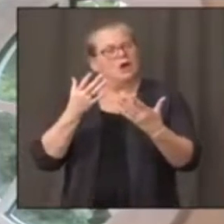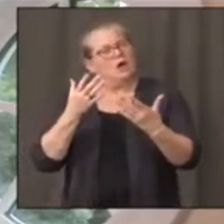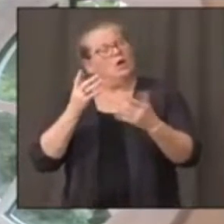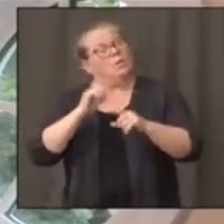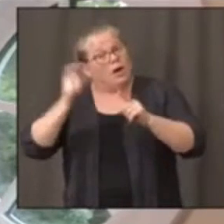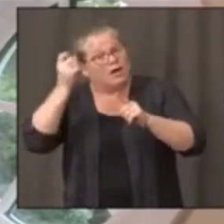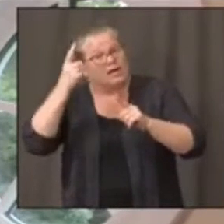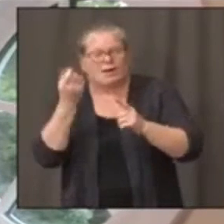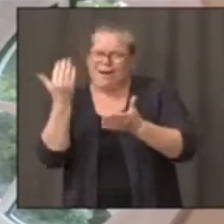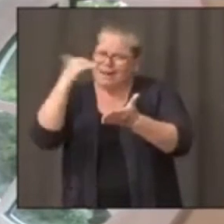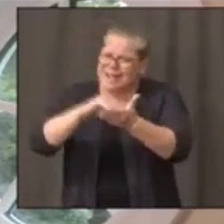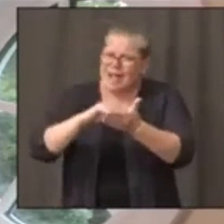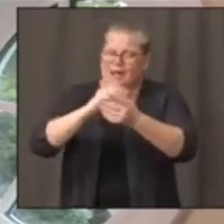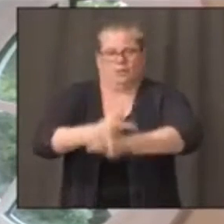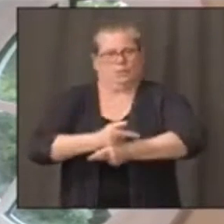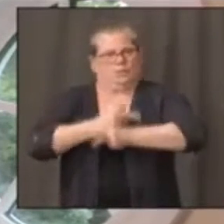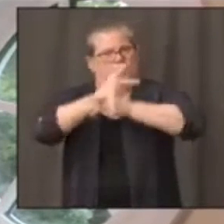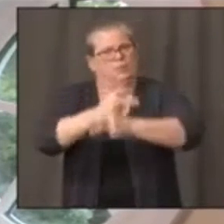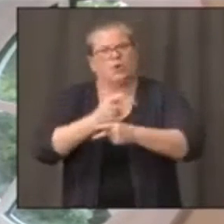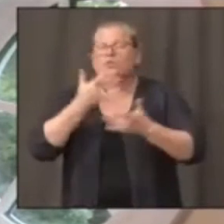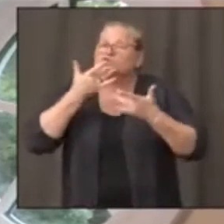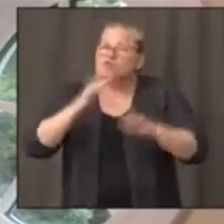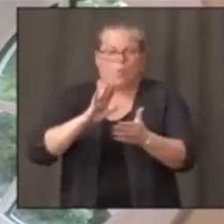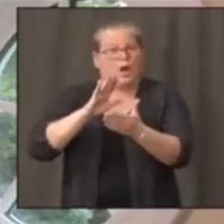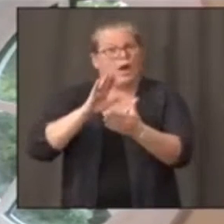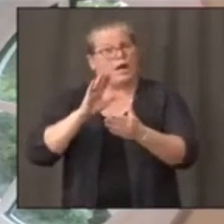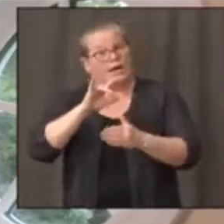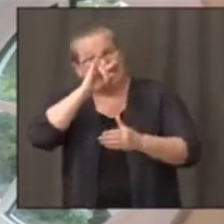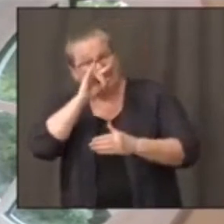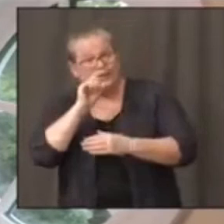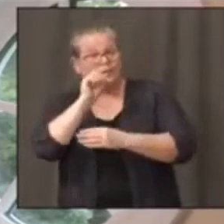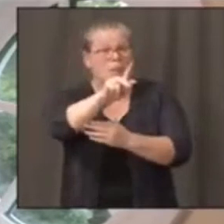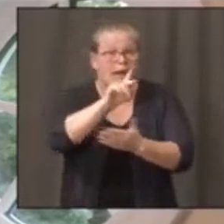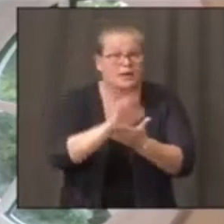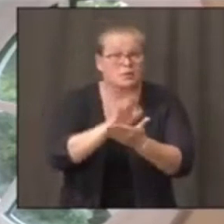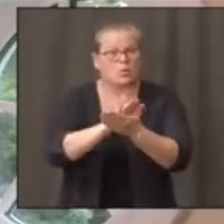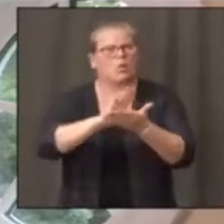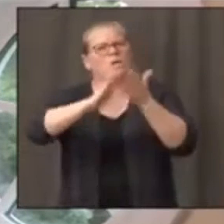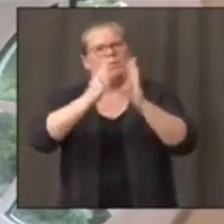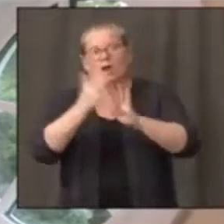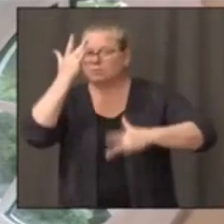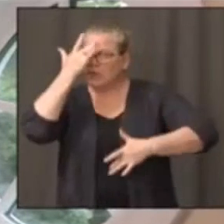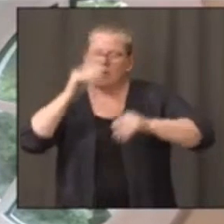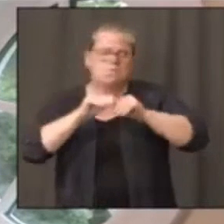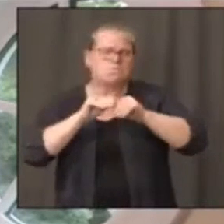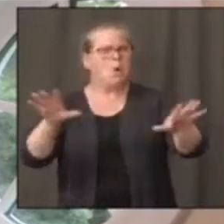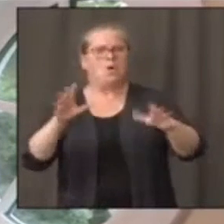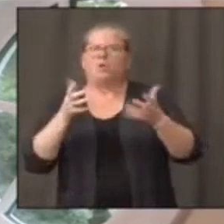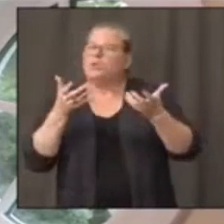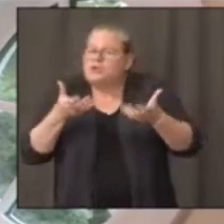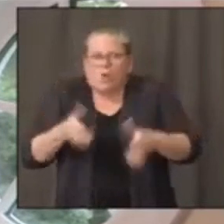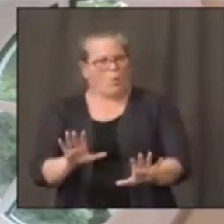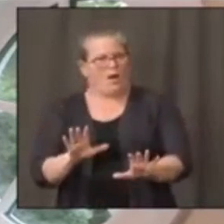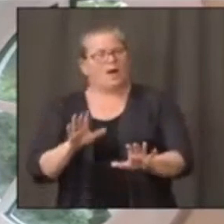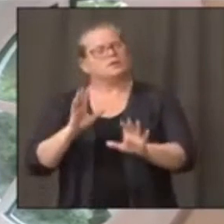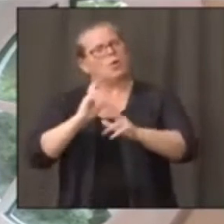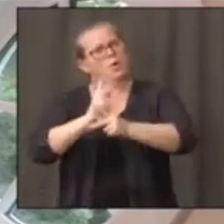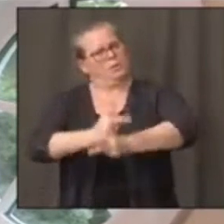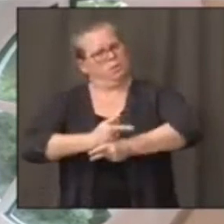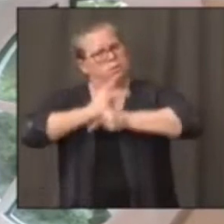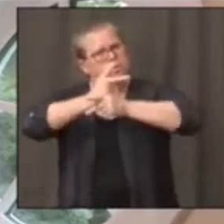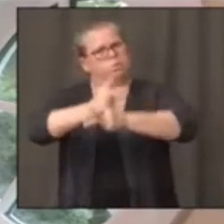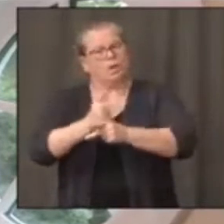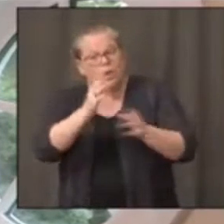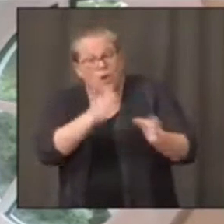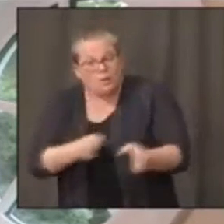school setting. And we're doing that here in the state with the plan that you put forward, Governor. And that means a number of things. It means parents